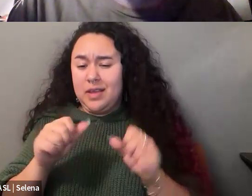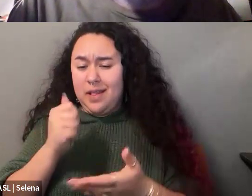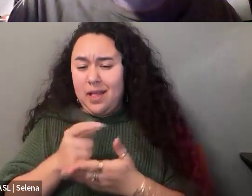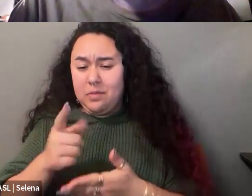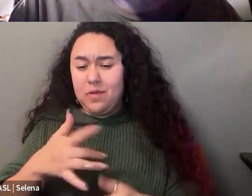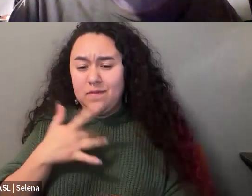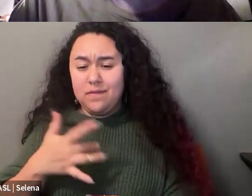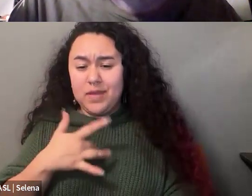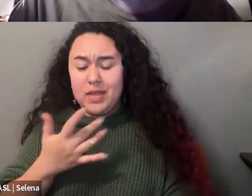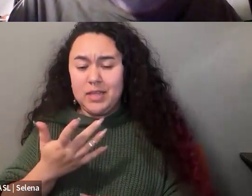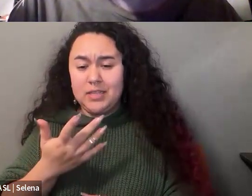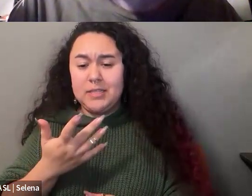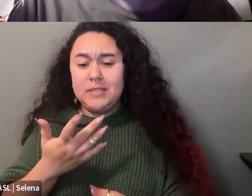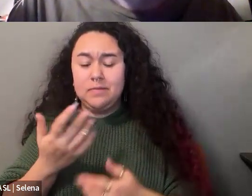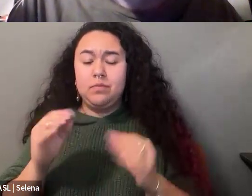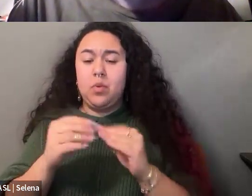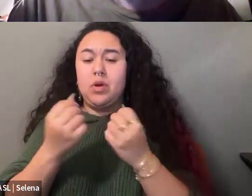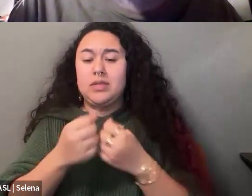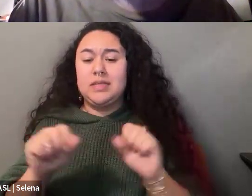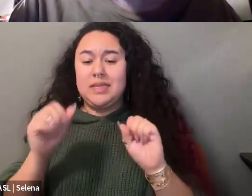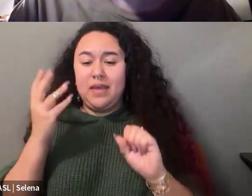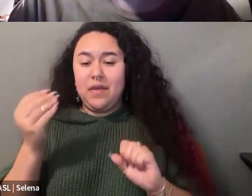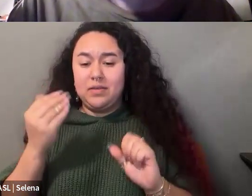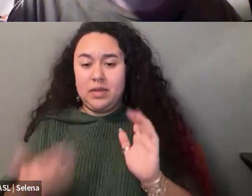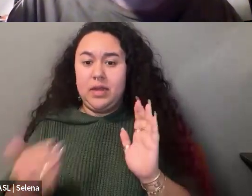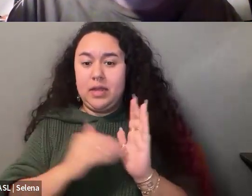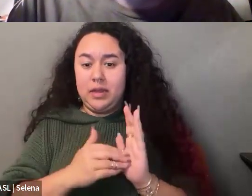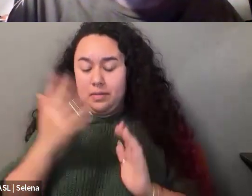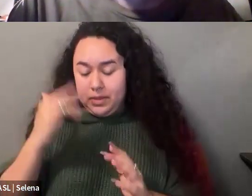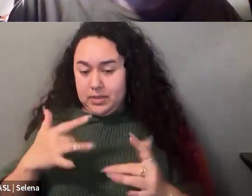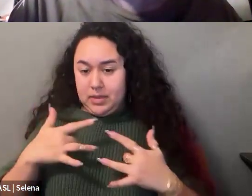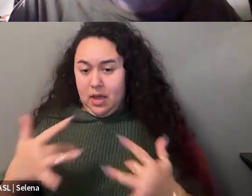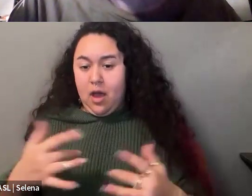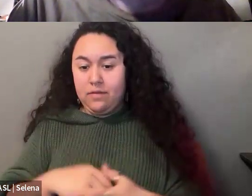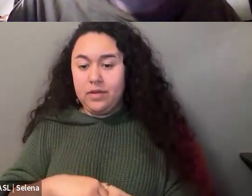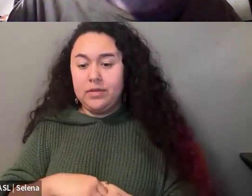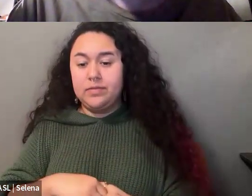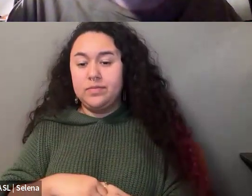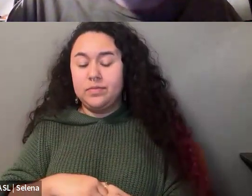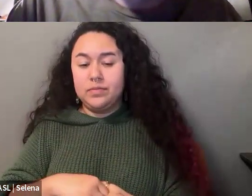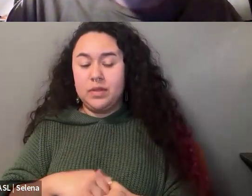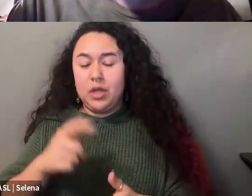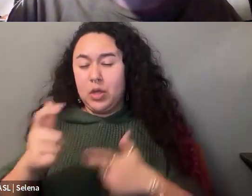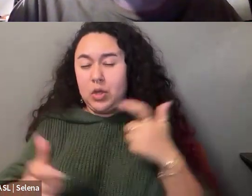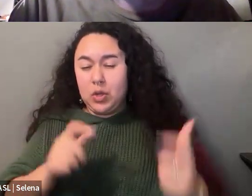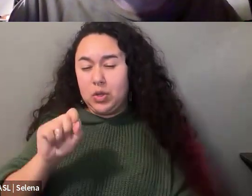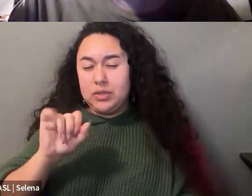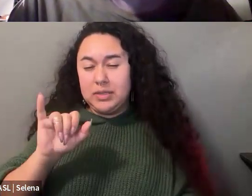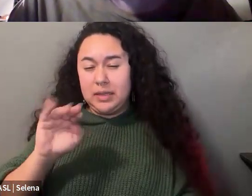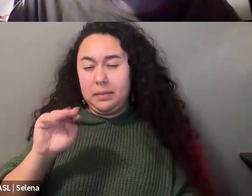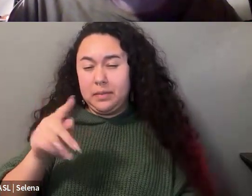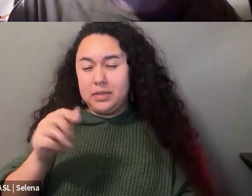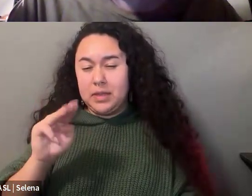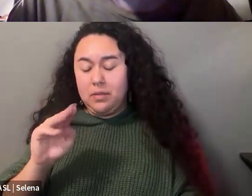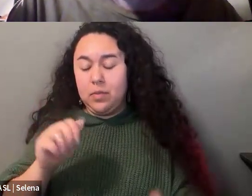you feel safer outside again, because often a big symptom that you can have